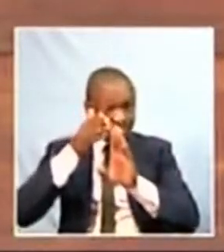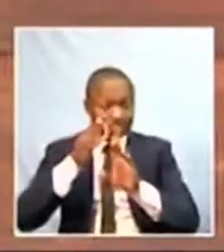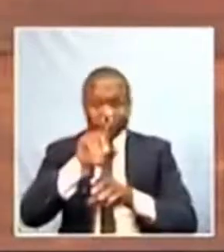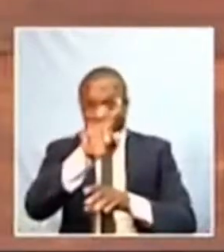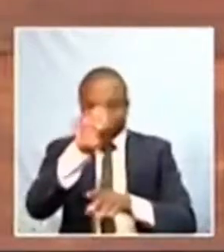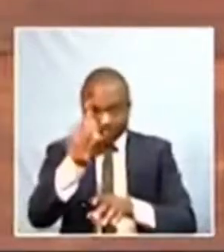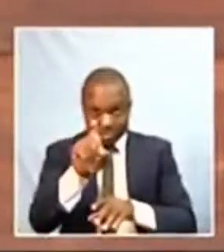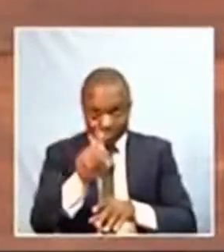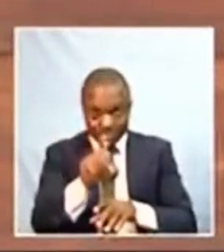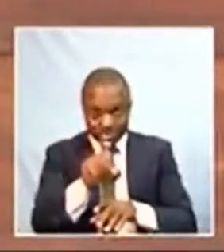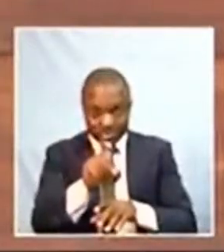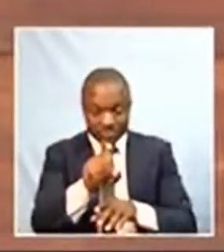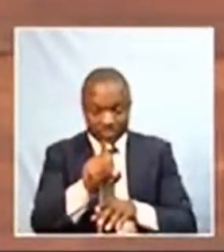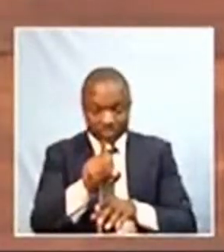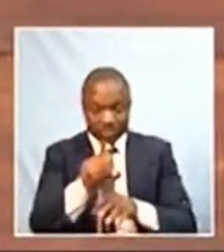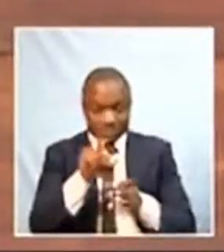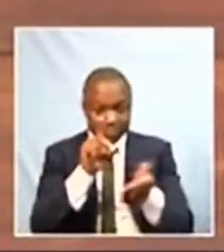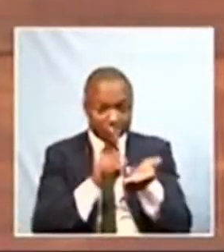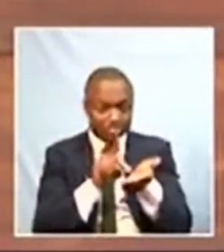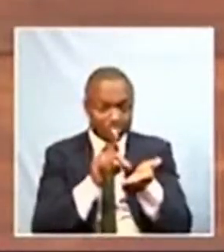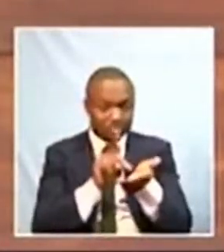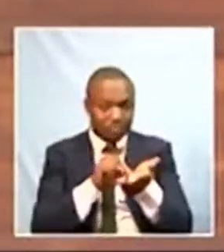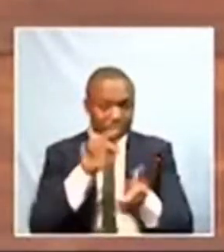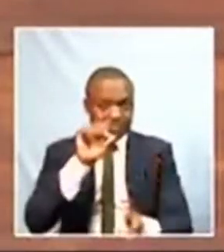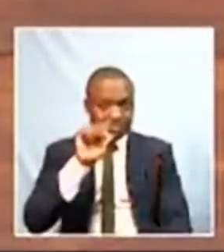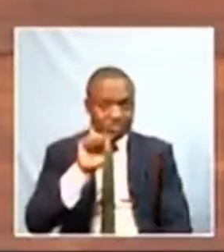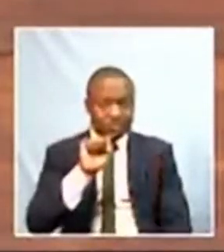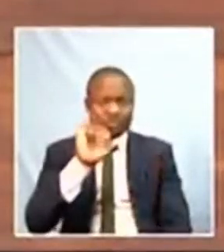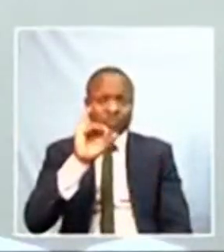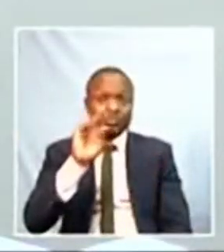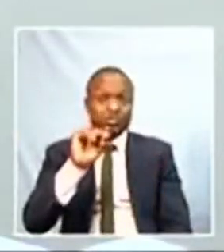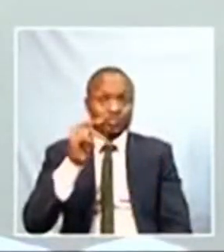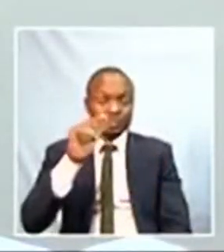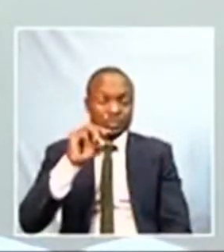question that Dr. Singombe has asked.